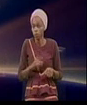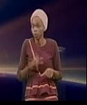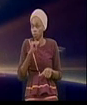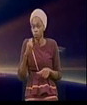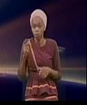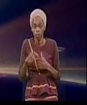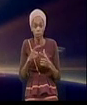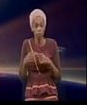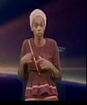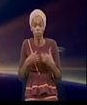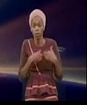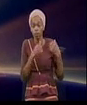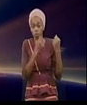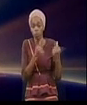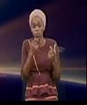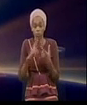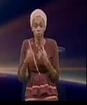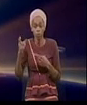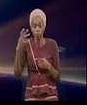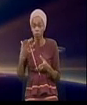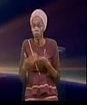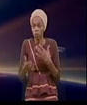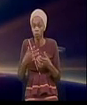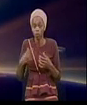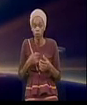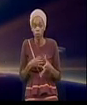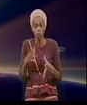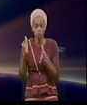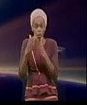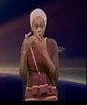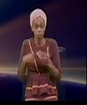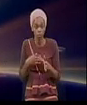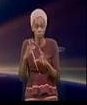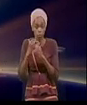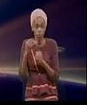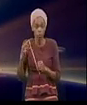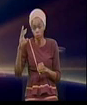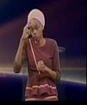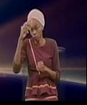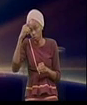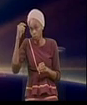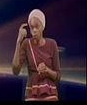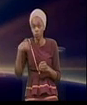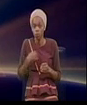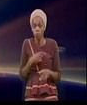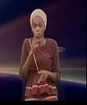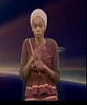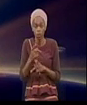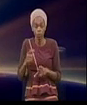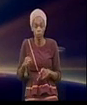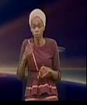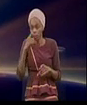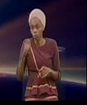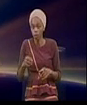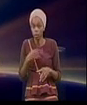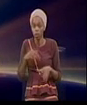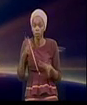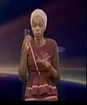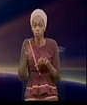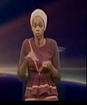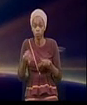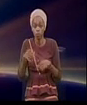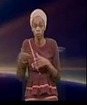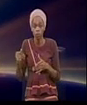God, and whatsoever we ask we receive of him, because we keep his commandments, and do those things that are pleasing in his